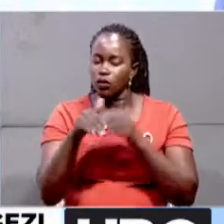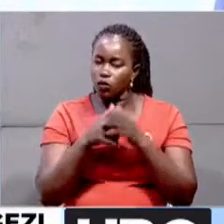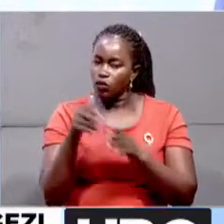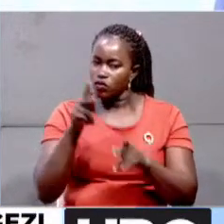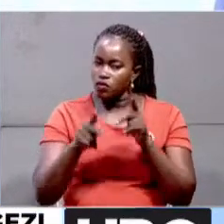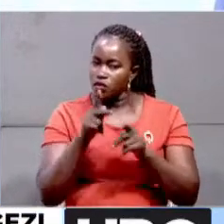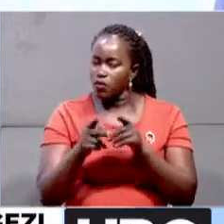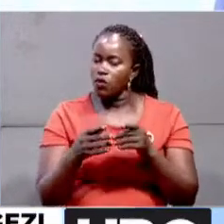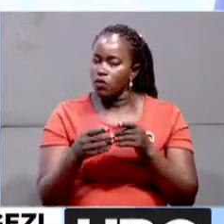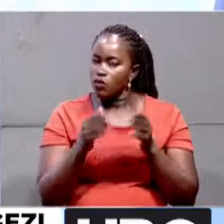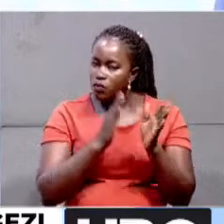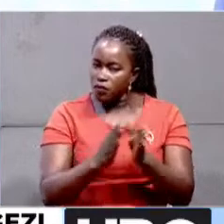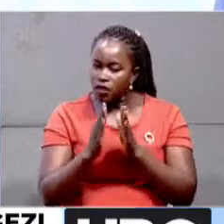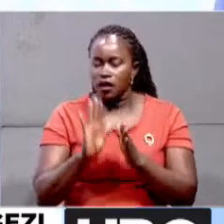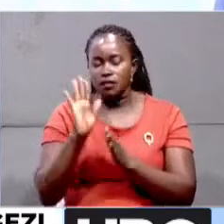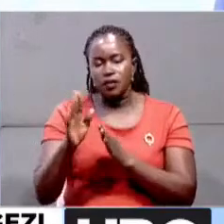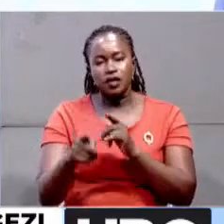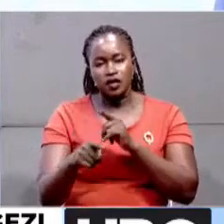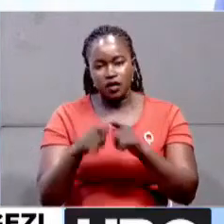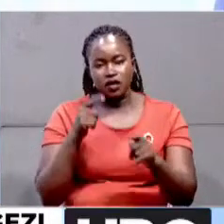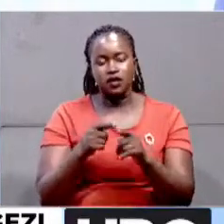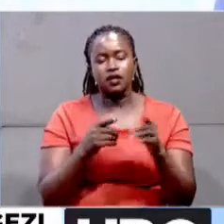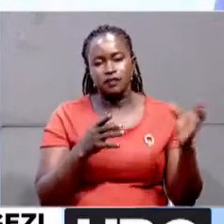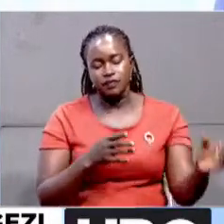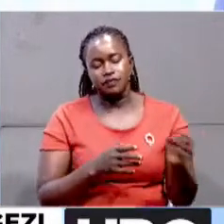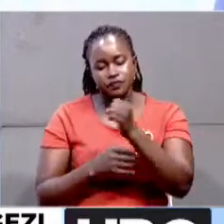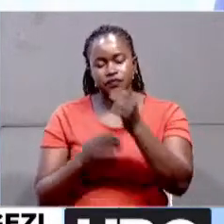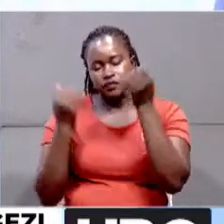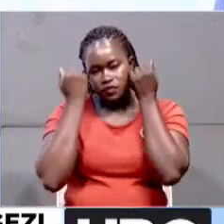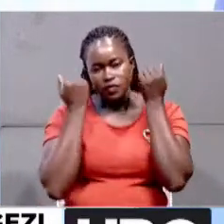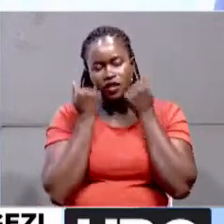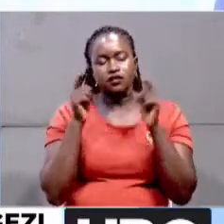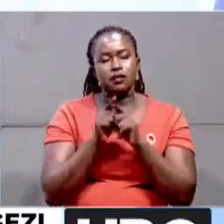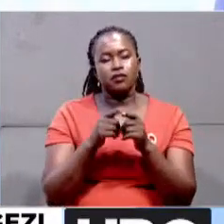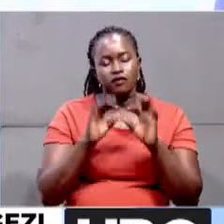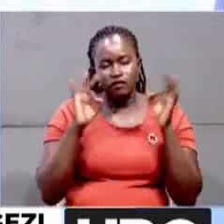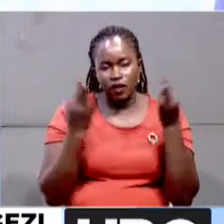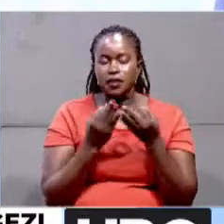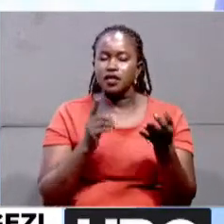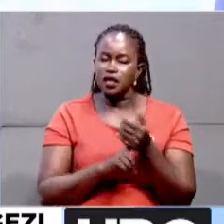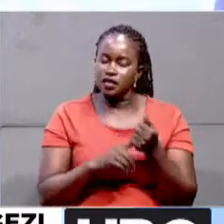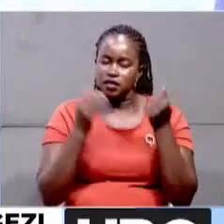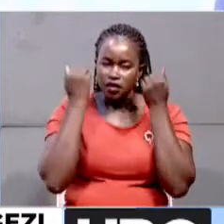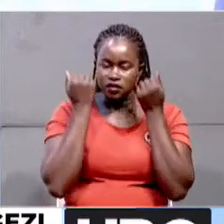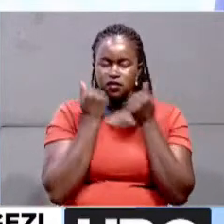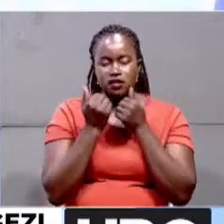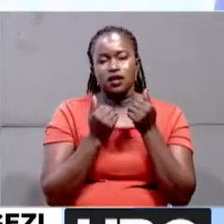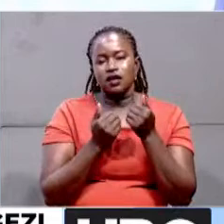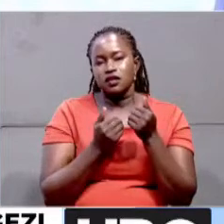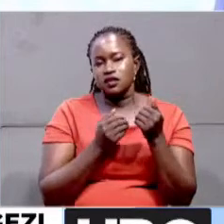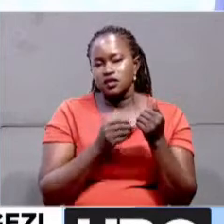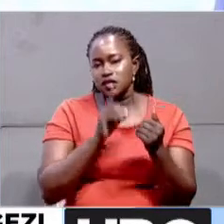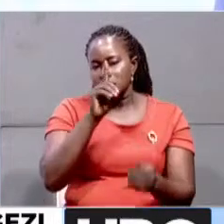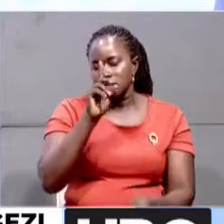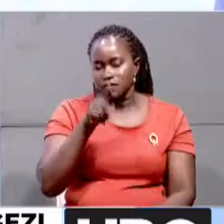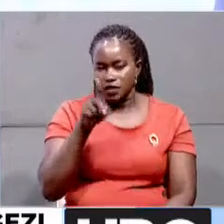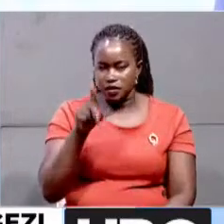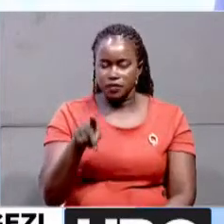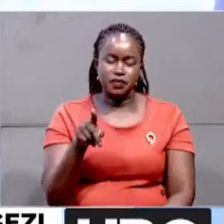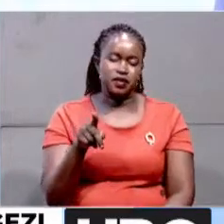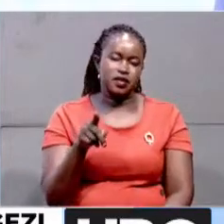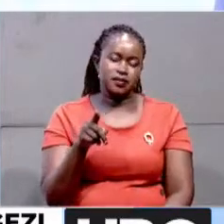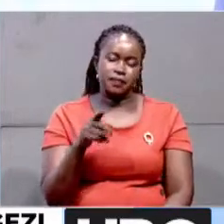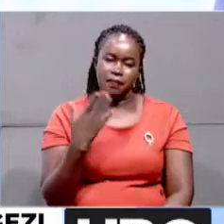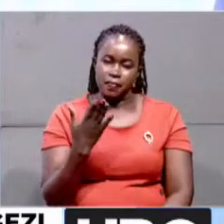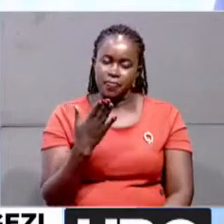to book and her family to receive real justice. The Director of Public Prosecutions, Her Lordship Jane Frances